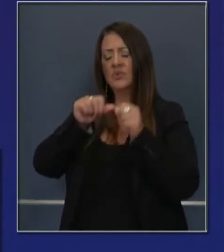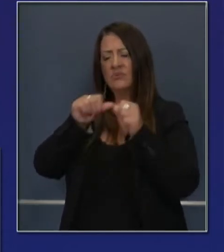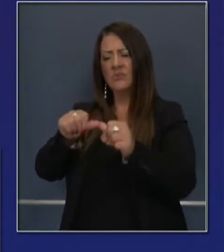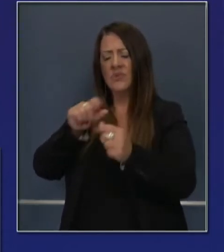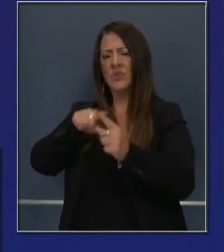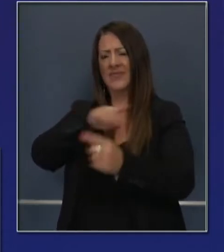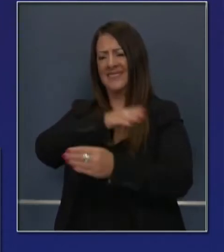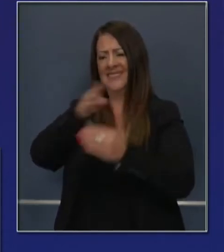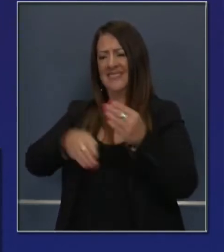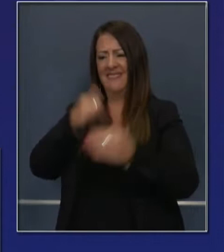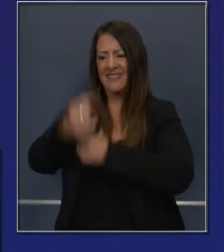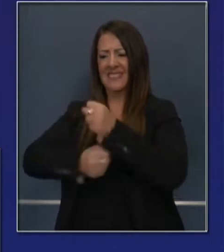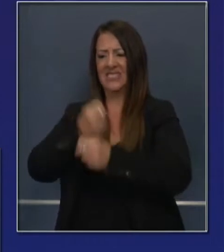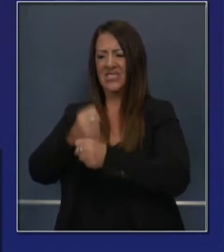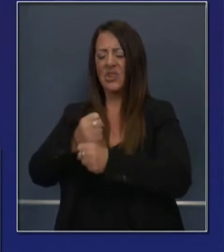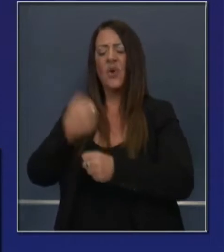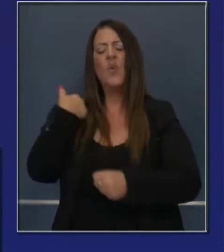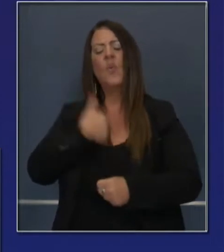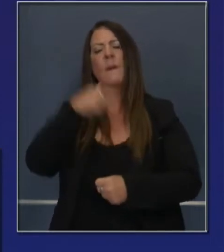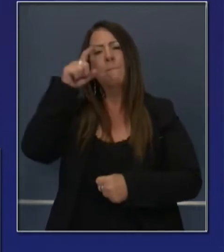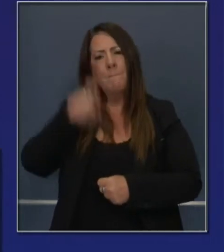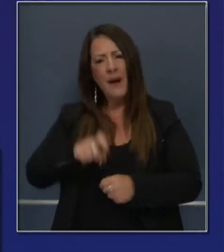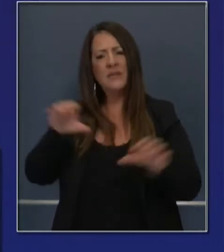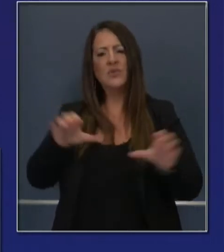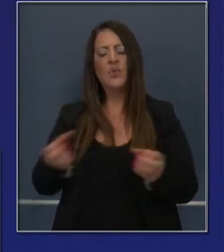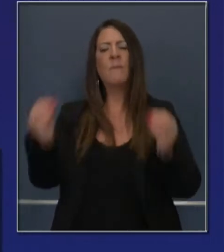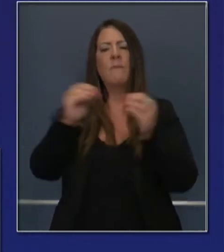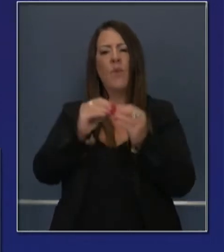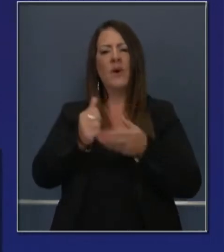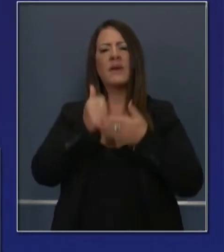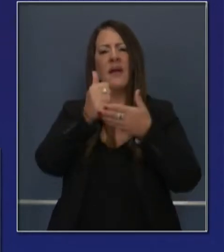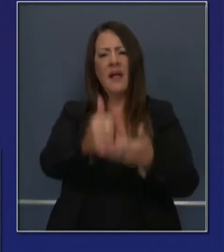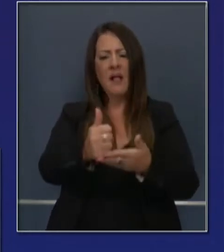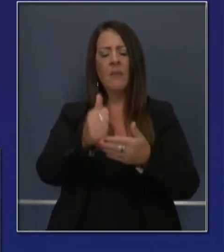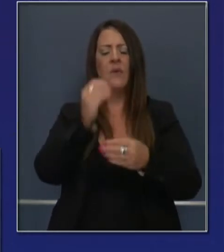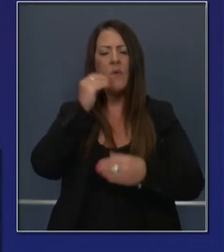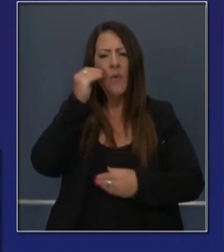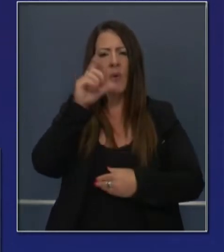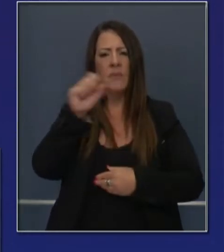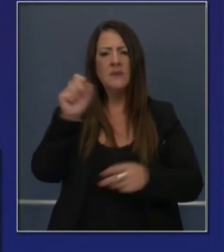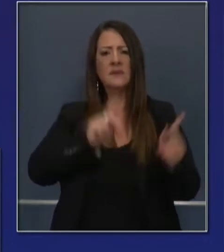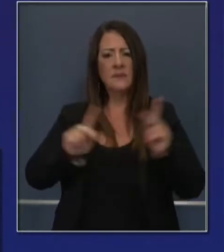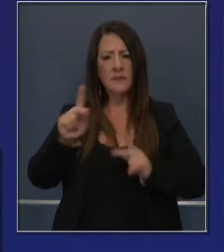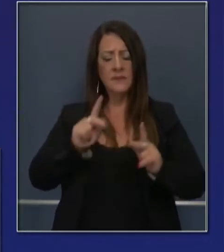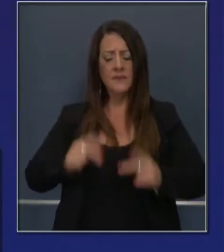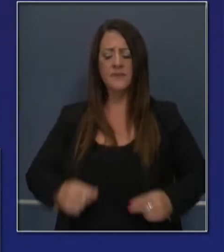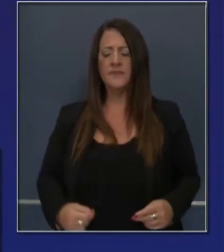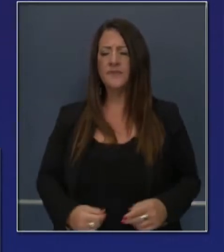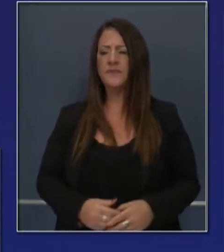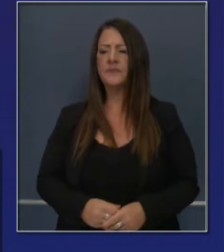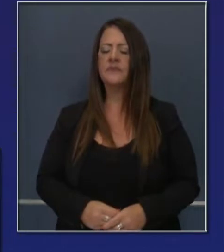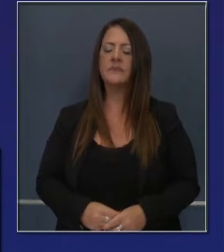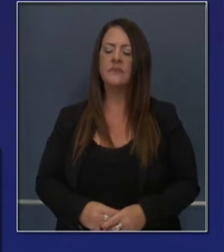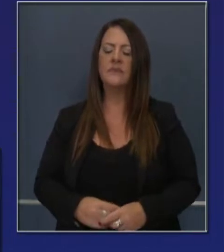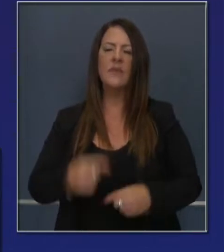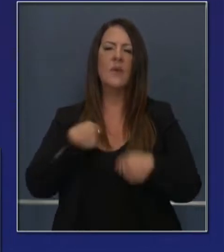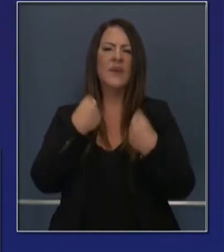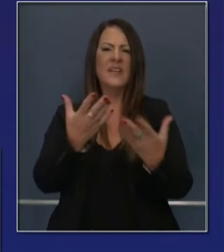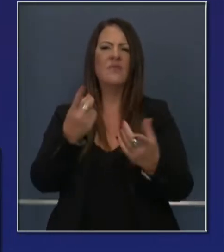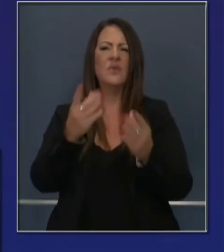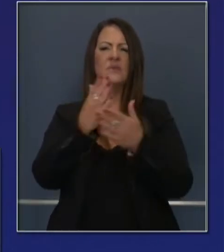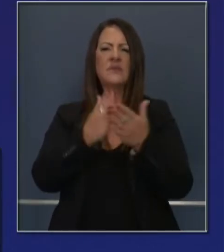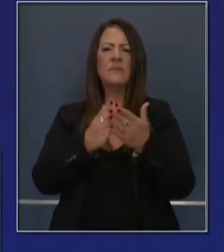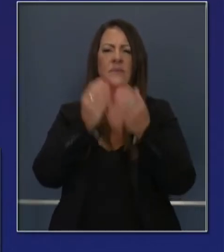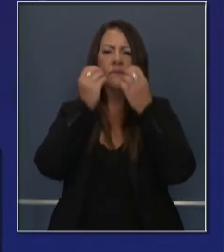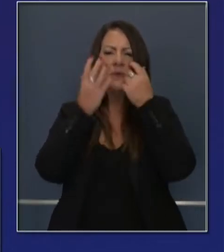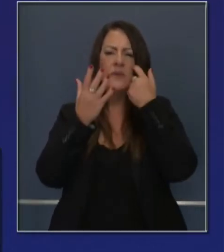come, as we must do more and do better in this space. And so I wanted to give people just an update, brief update, in